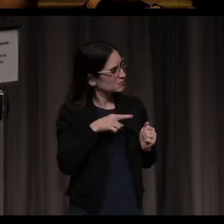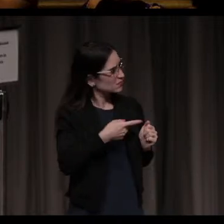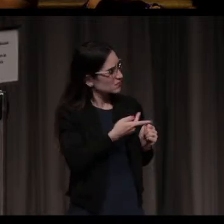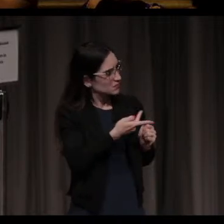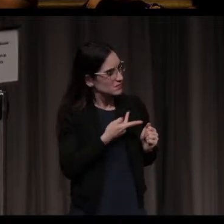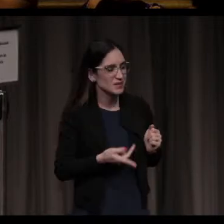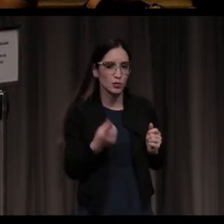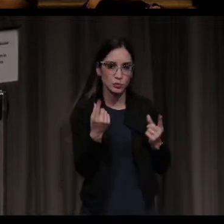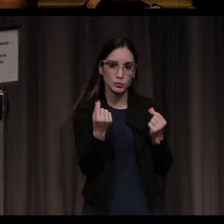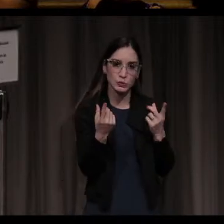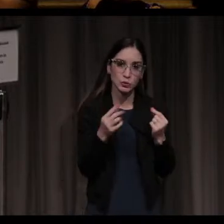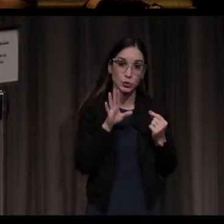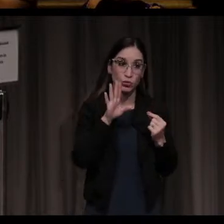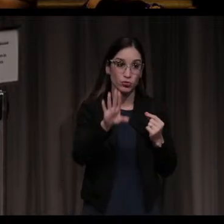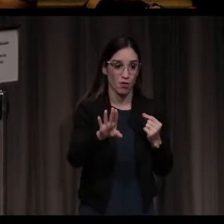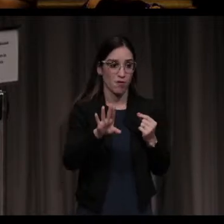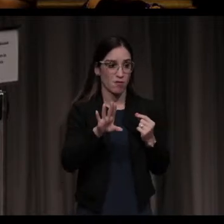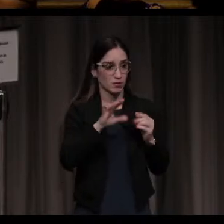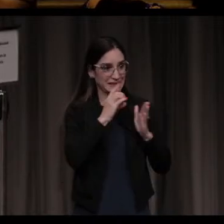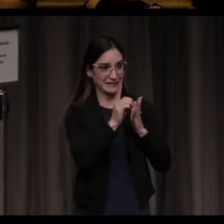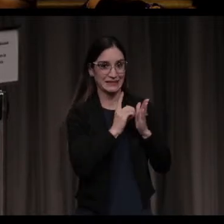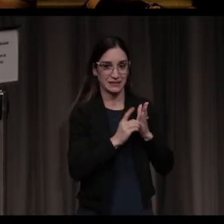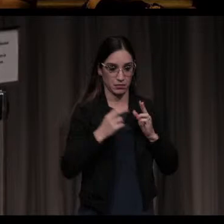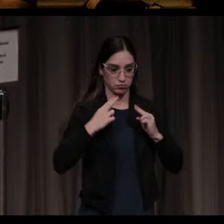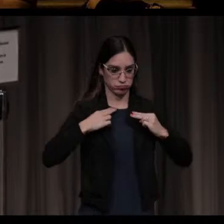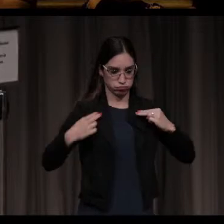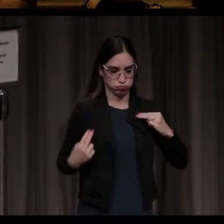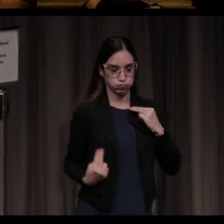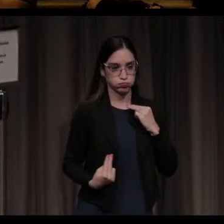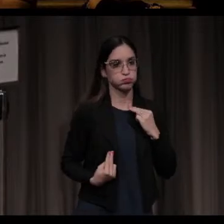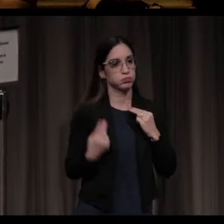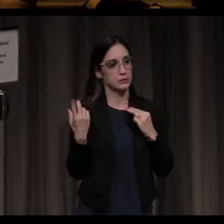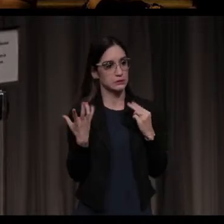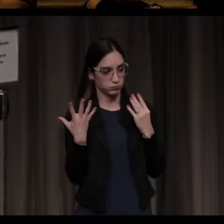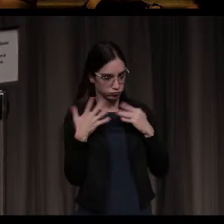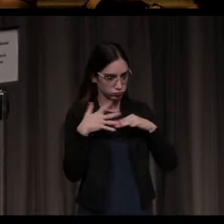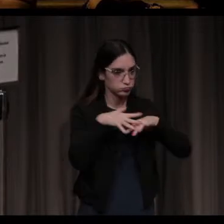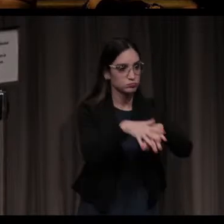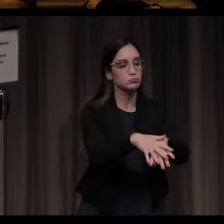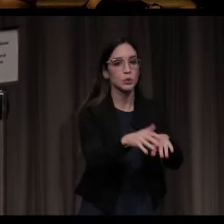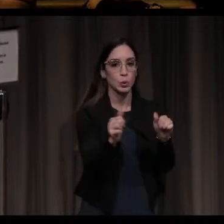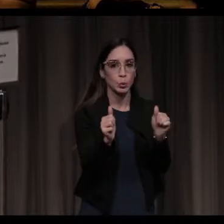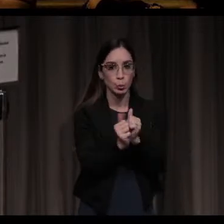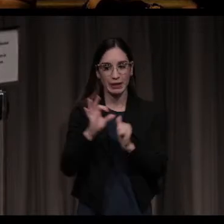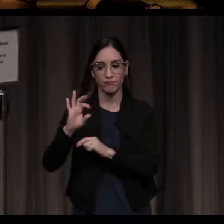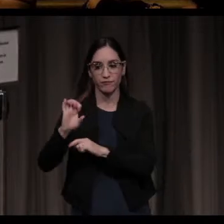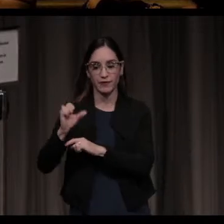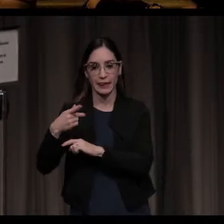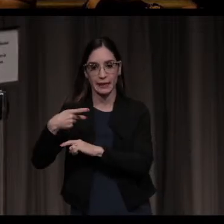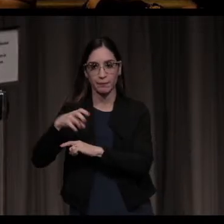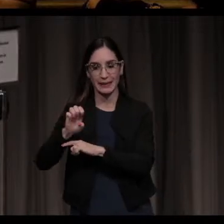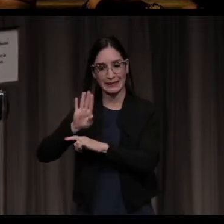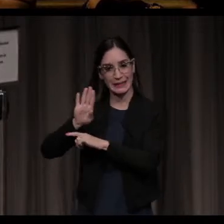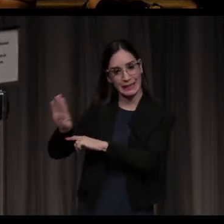have integrated the patchwork into the artwork that Felipe excels